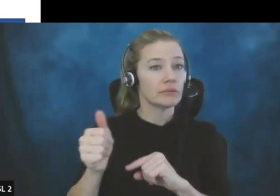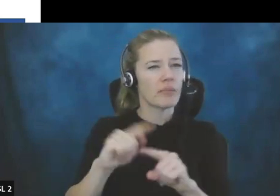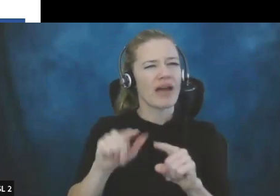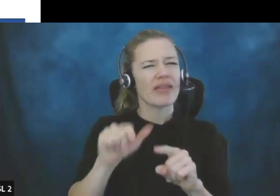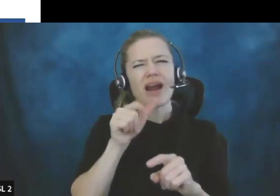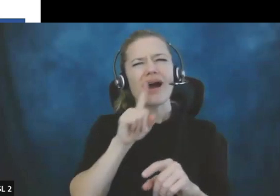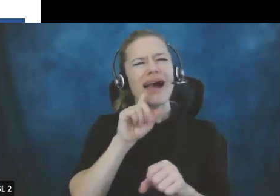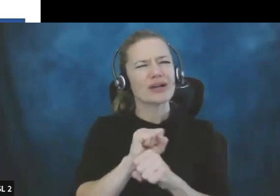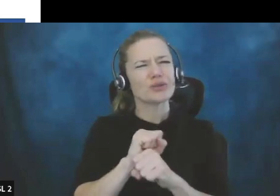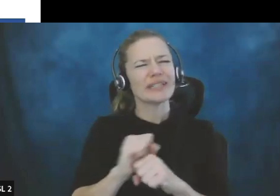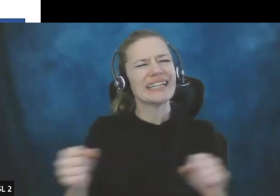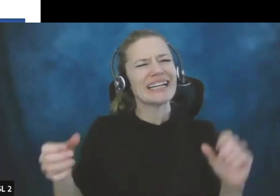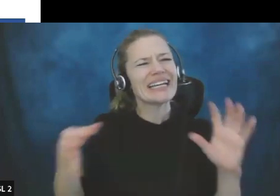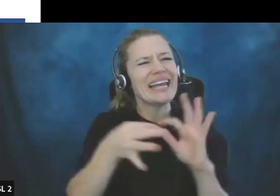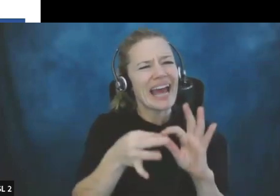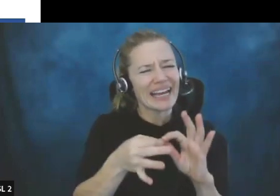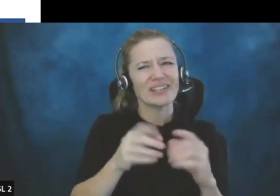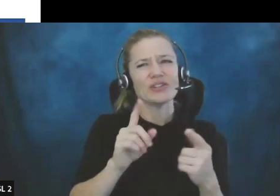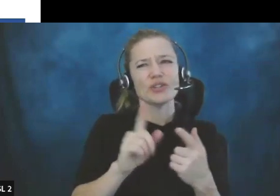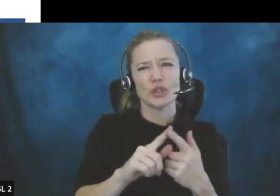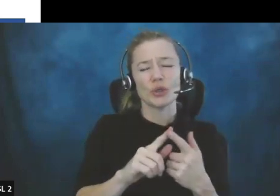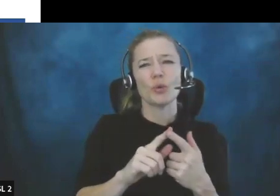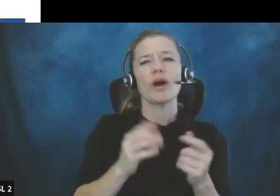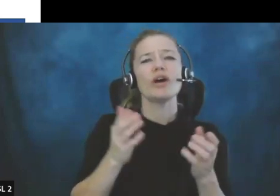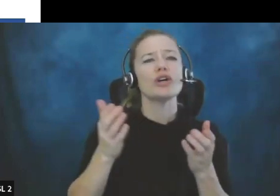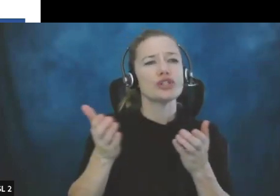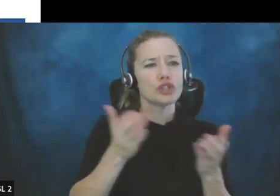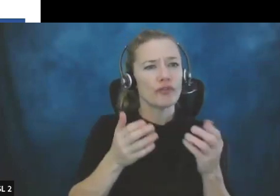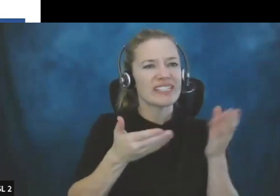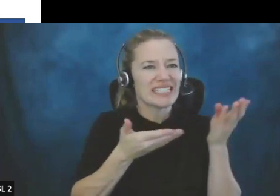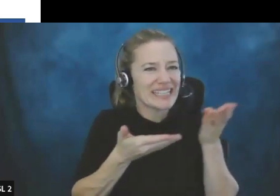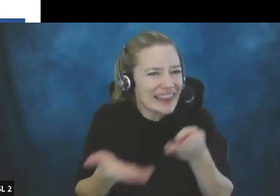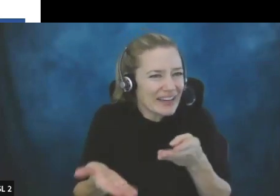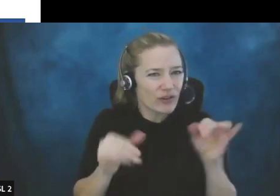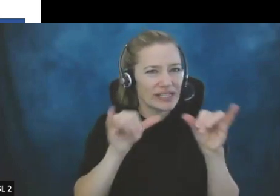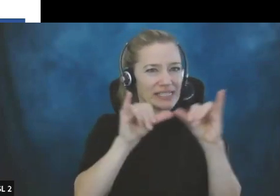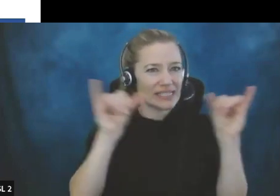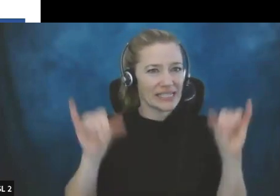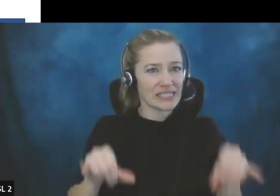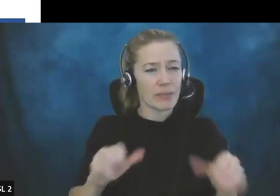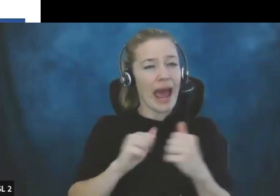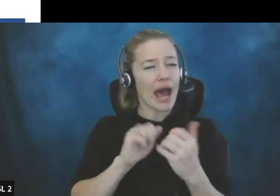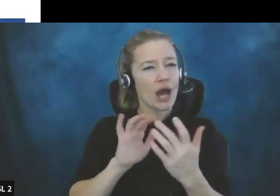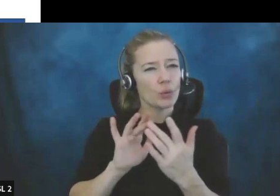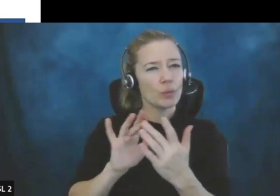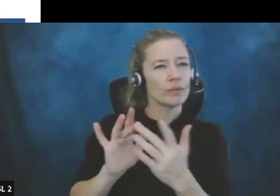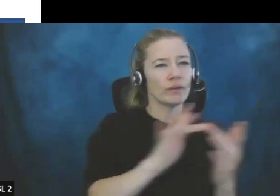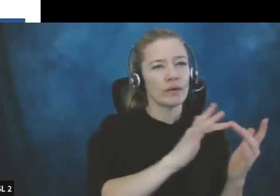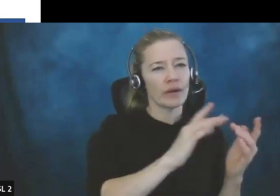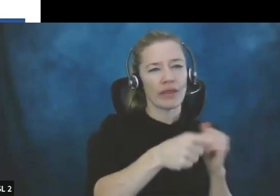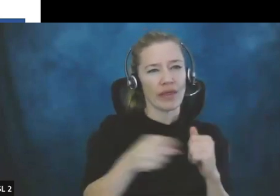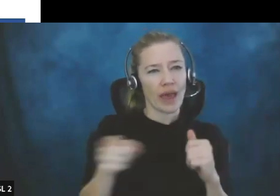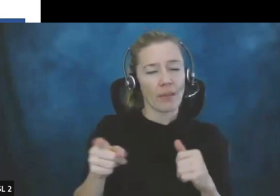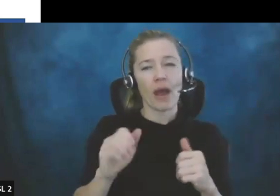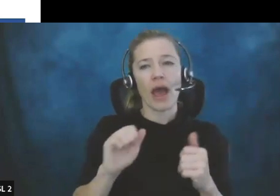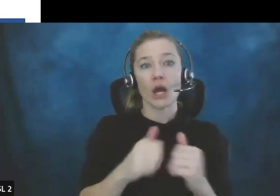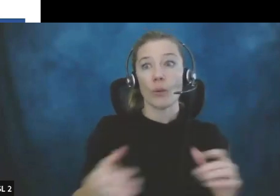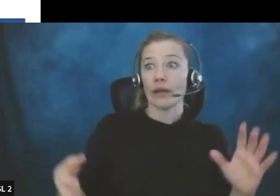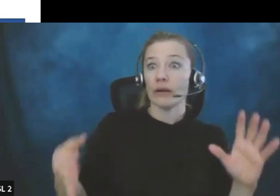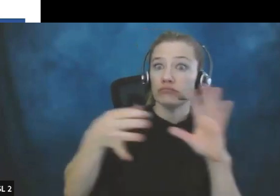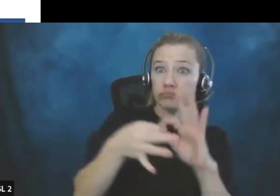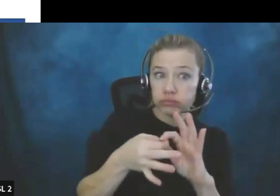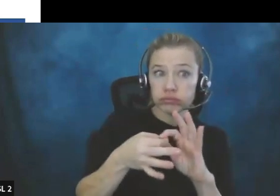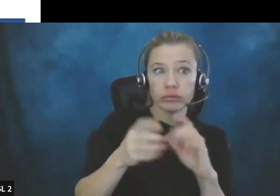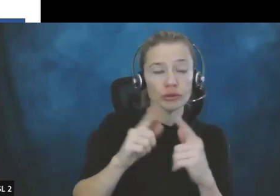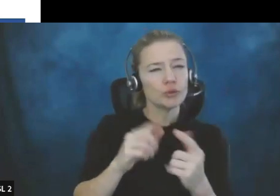transit, but they're not actually connected maybe to a traditional service delivery system. do we outreach to them, and how do we get